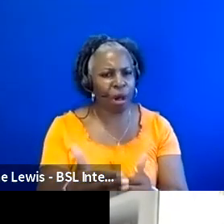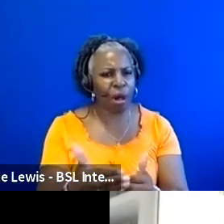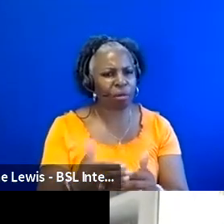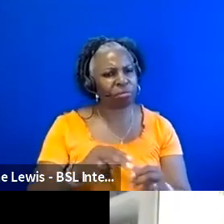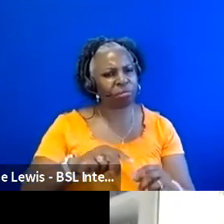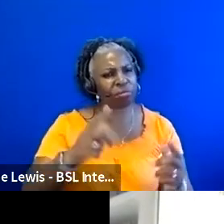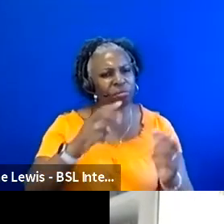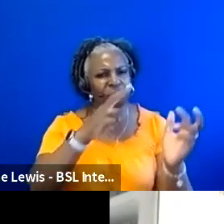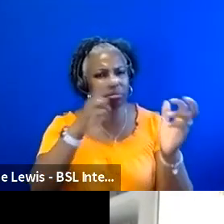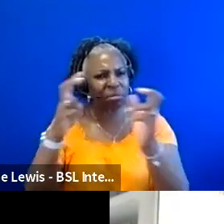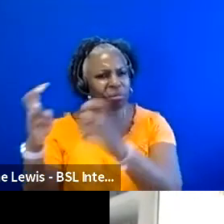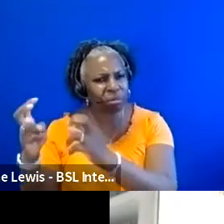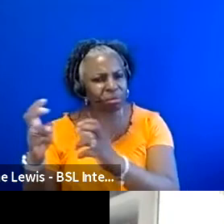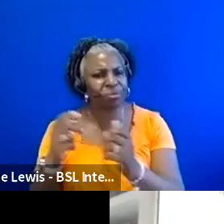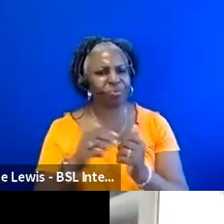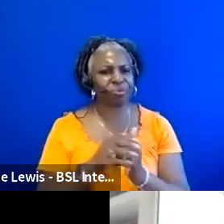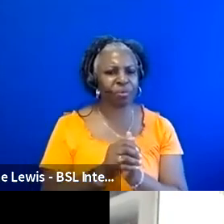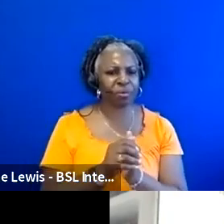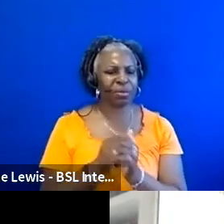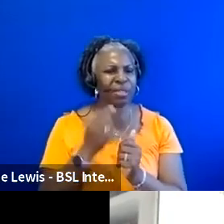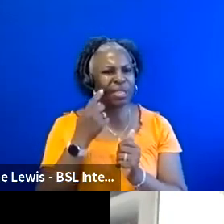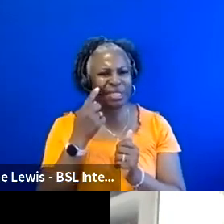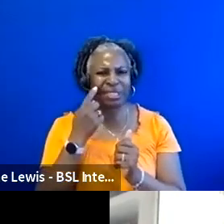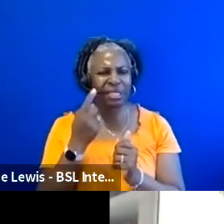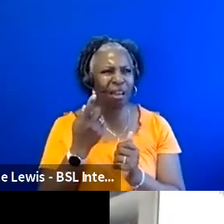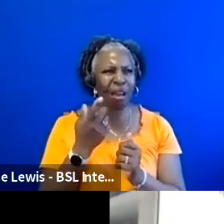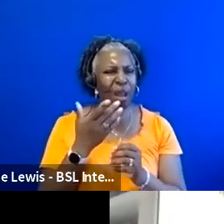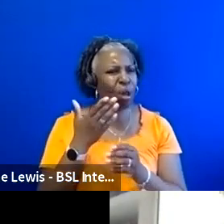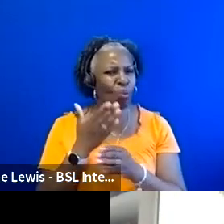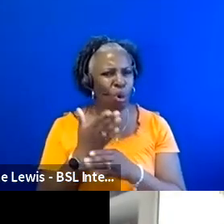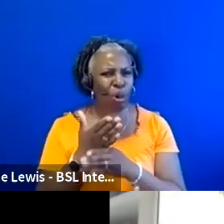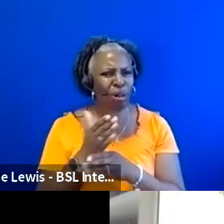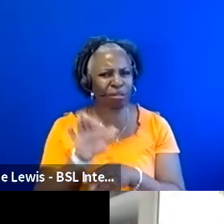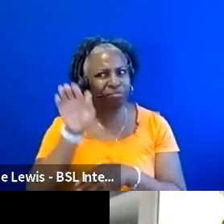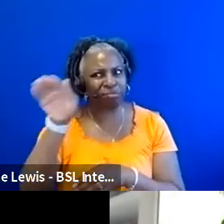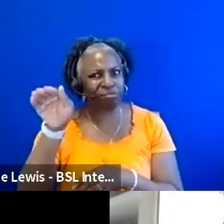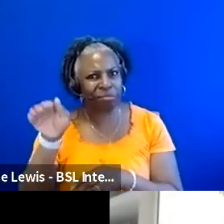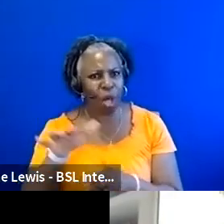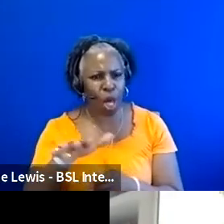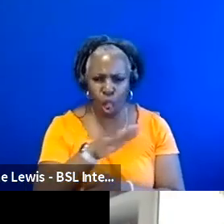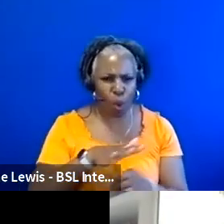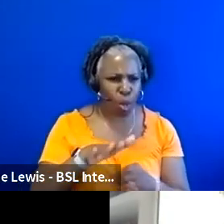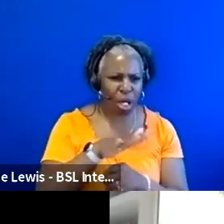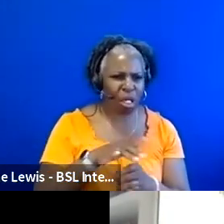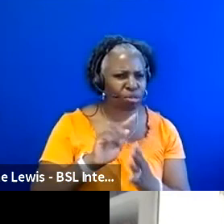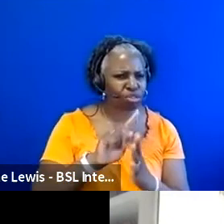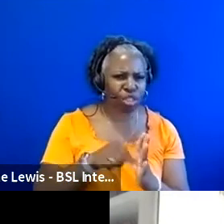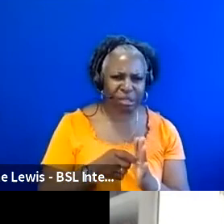to not be a local journalist. I work for international publications. I don't write that many articles a year on